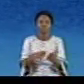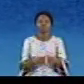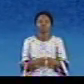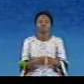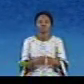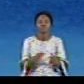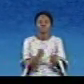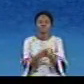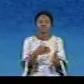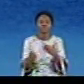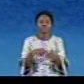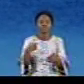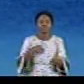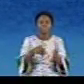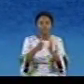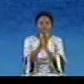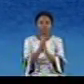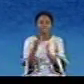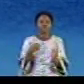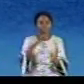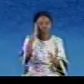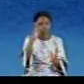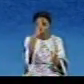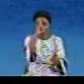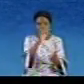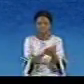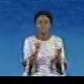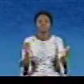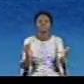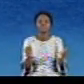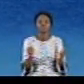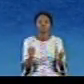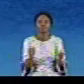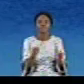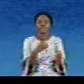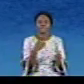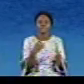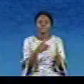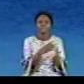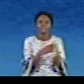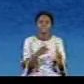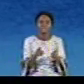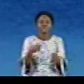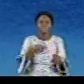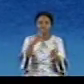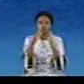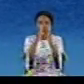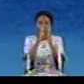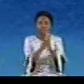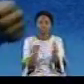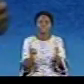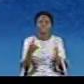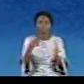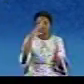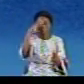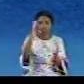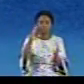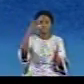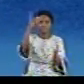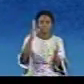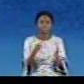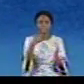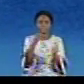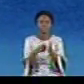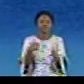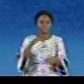was following them up so the man of god was saying that i should no good out whatever i believe will get our testimony so we should do what we cannot do